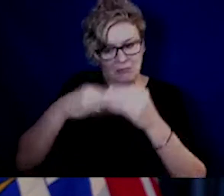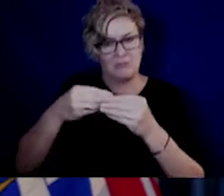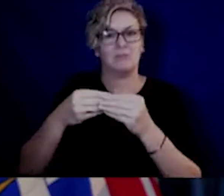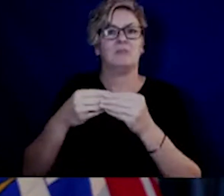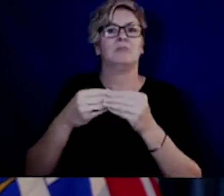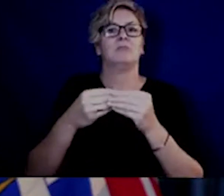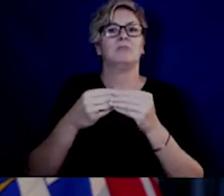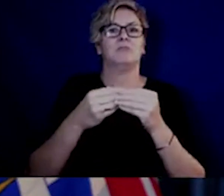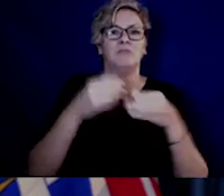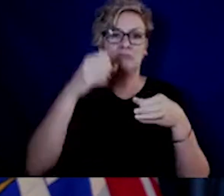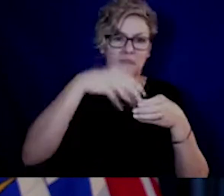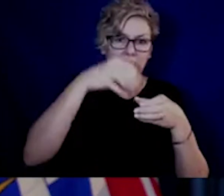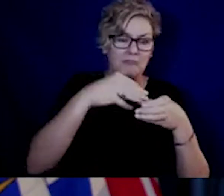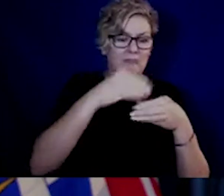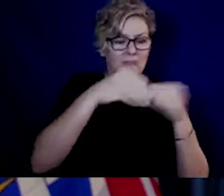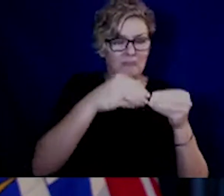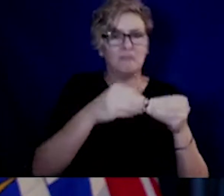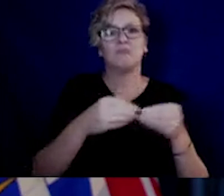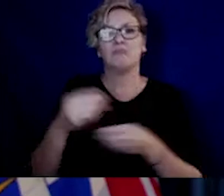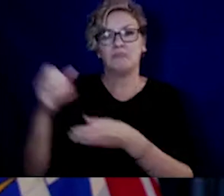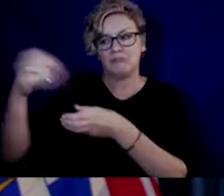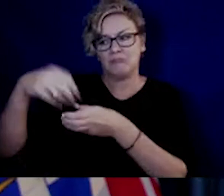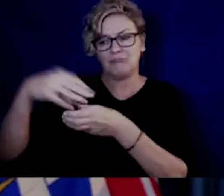Washing Day is to make sure that we clean our hands before we